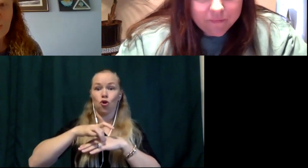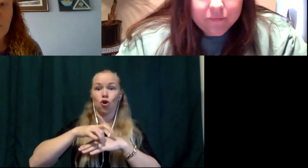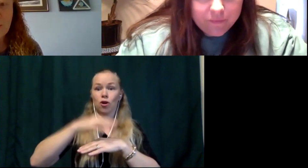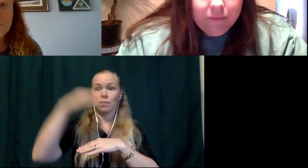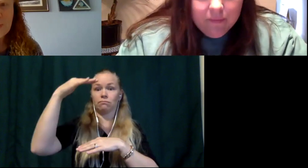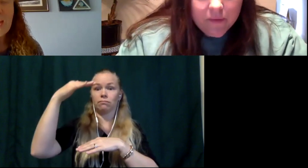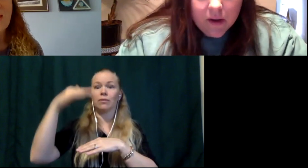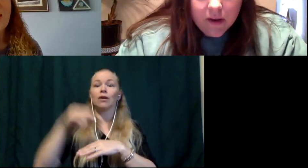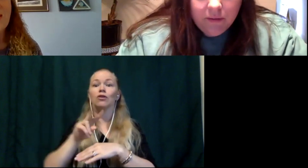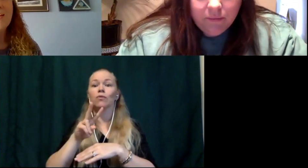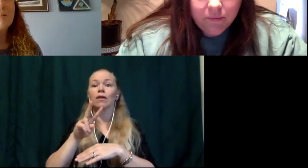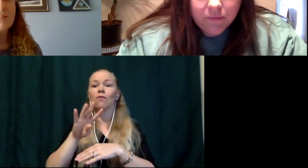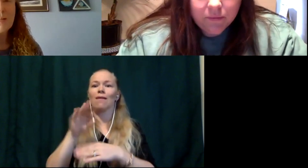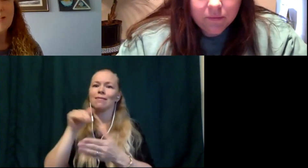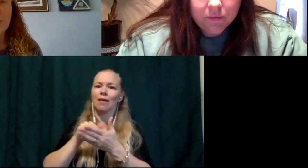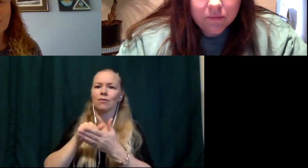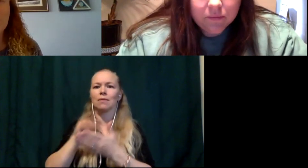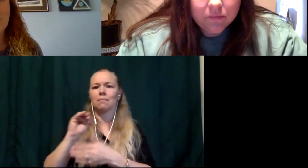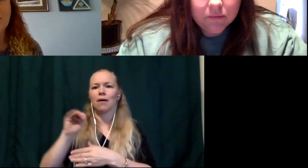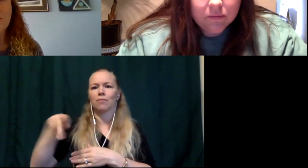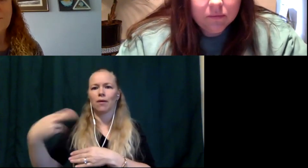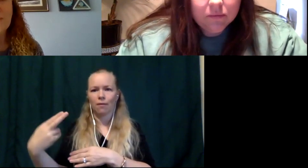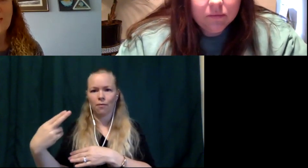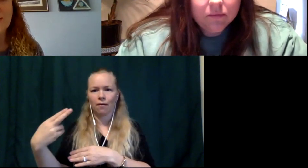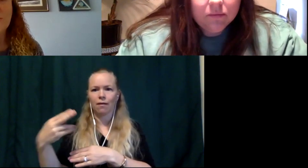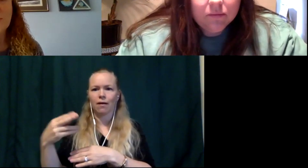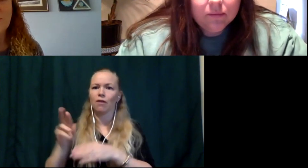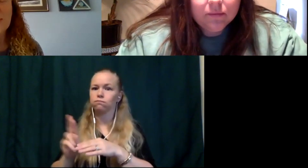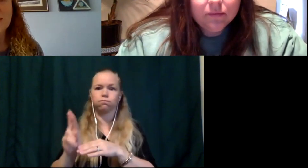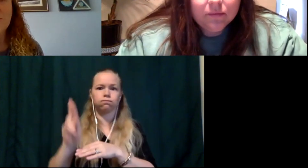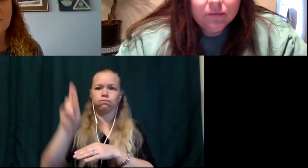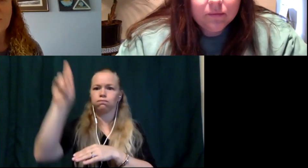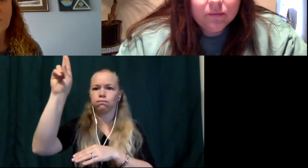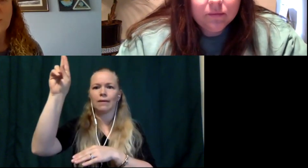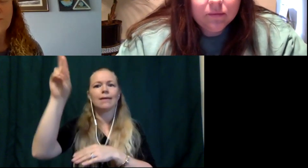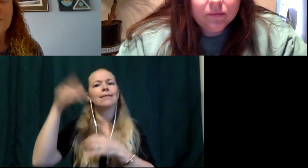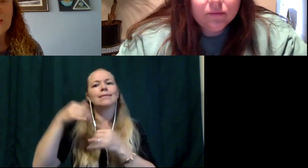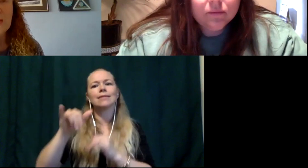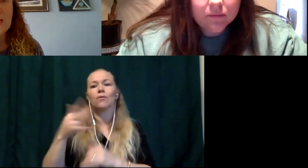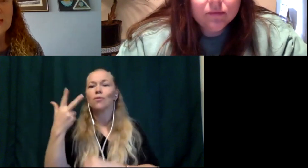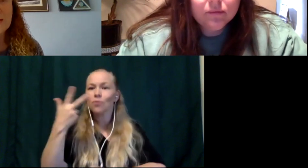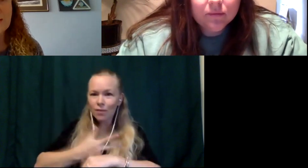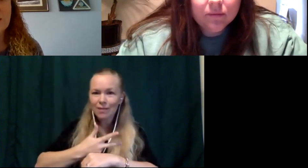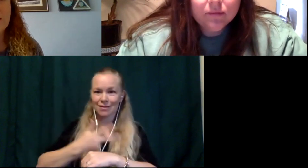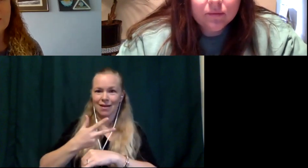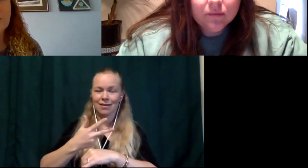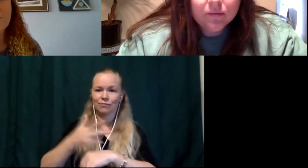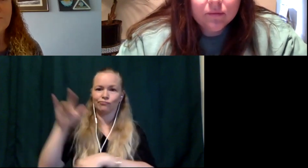miles per hour. And still at those speeds, it took 3 days to reach the moon.